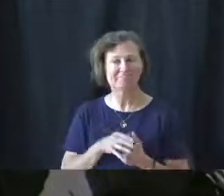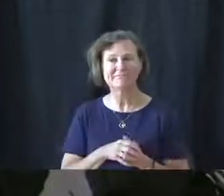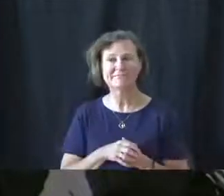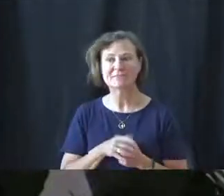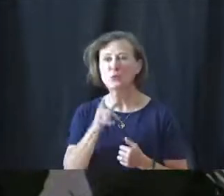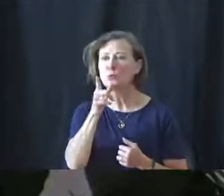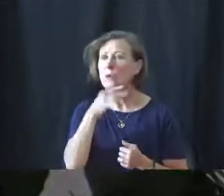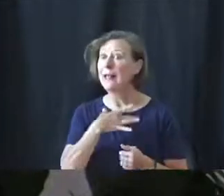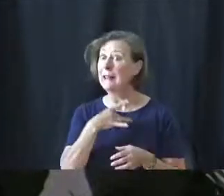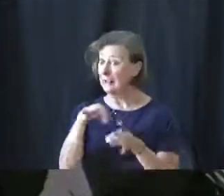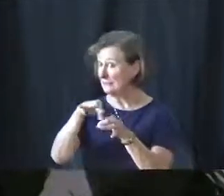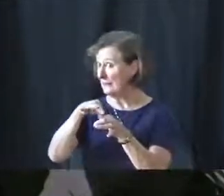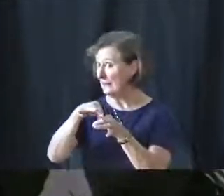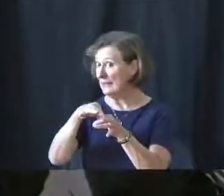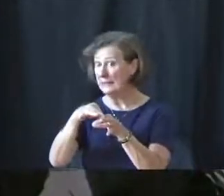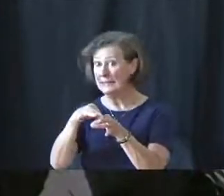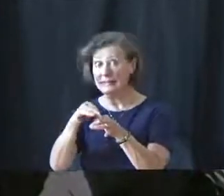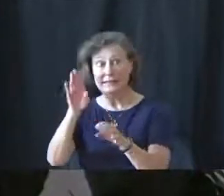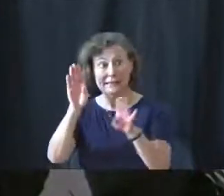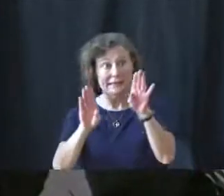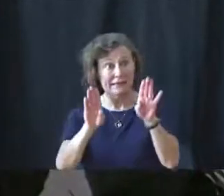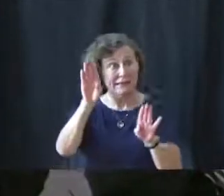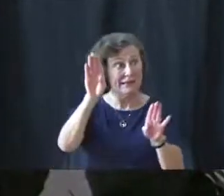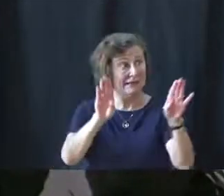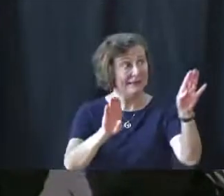Who likes tea?